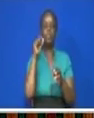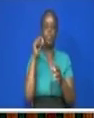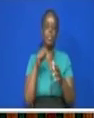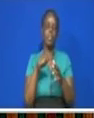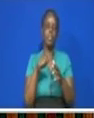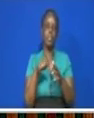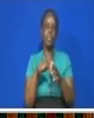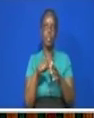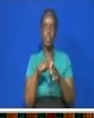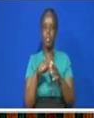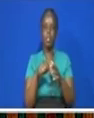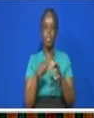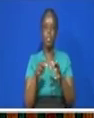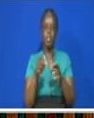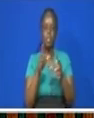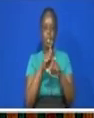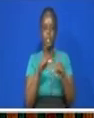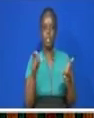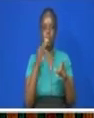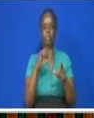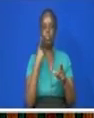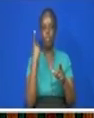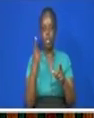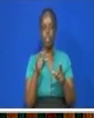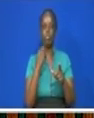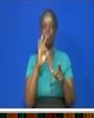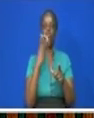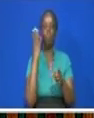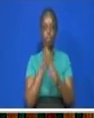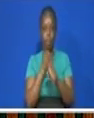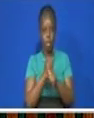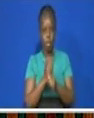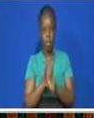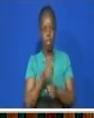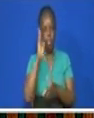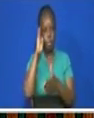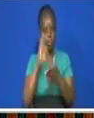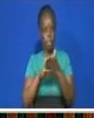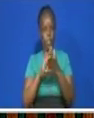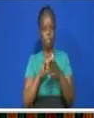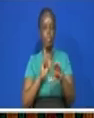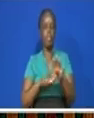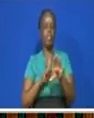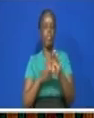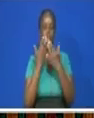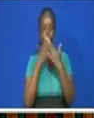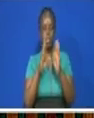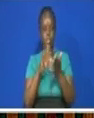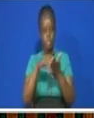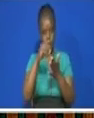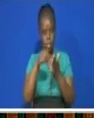within the range of Form 1 to Form 4 work. And I believe that by the time we finish, we'll be able to